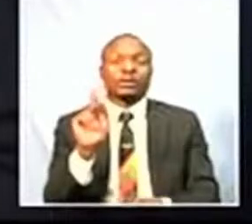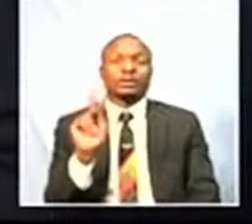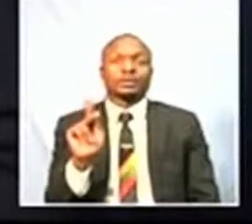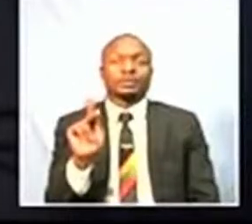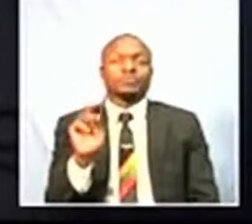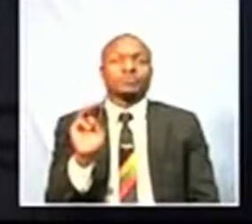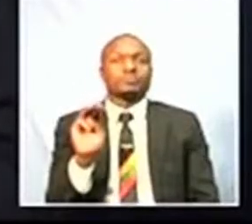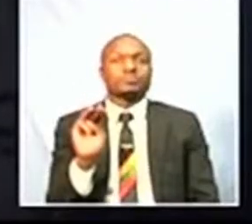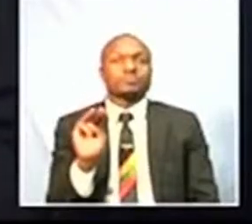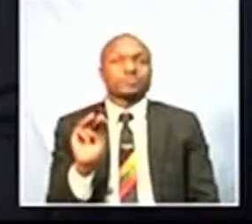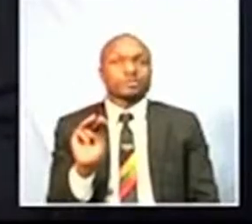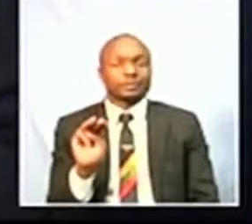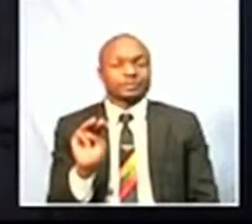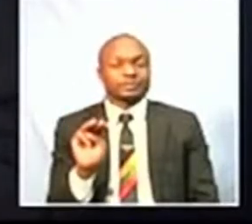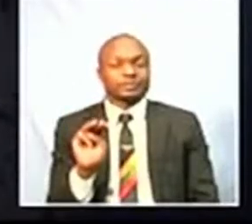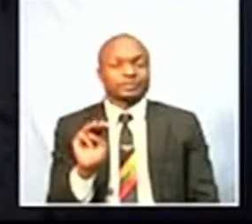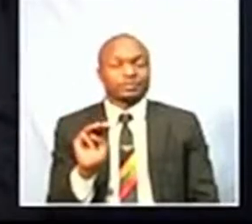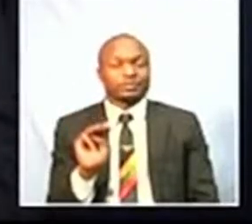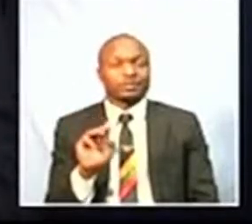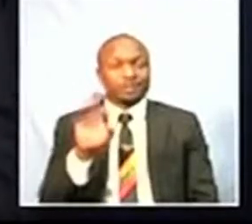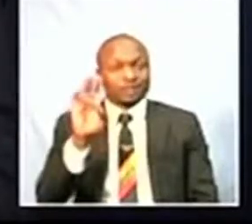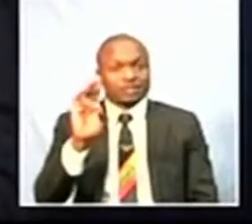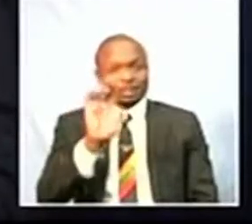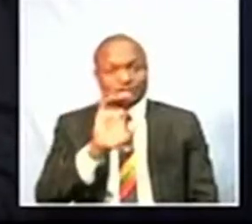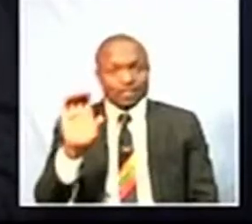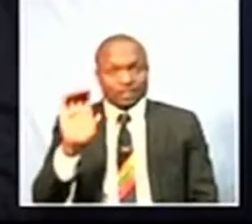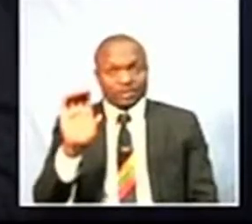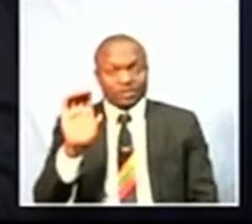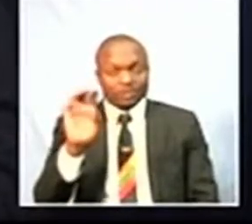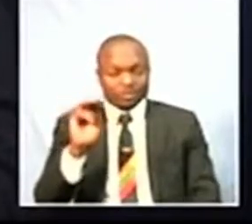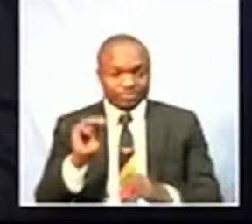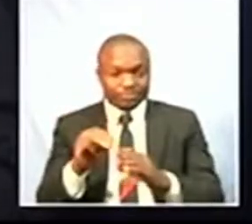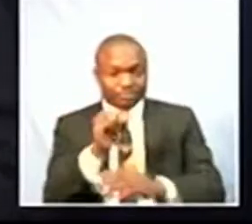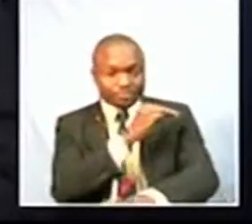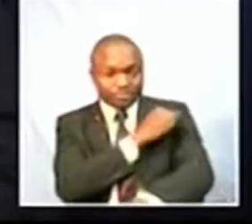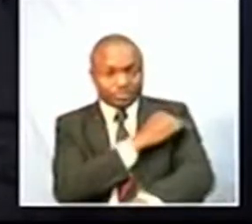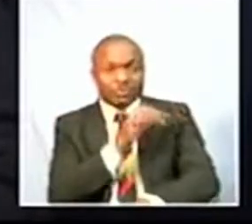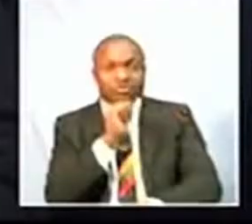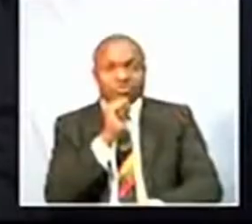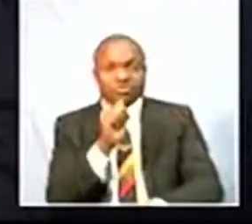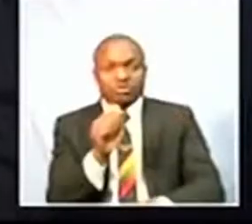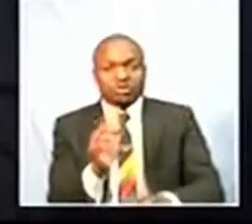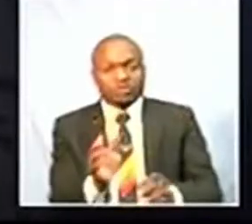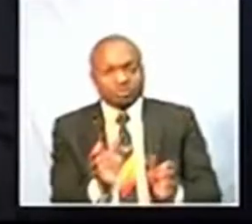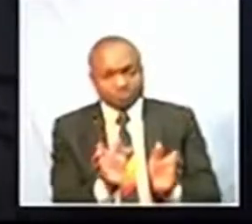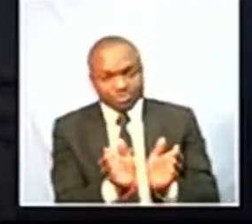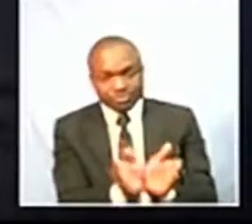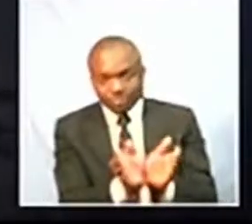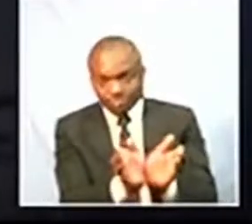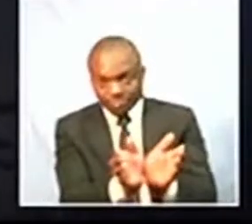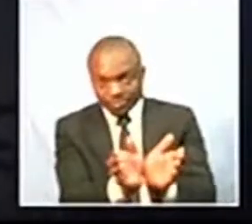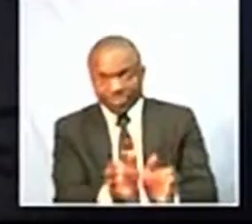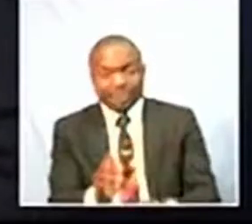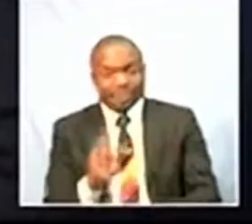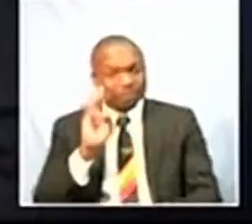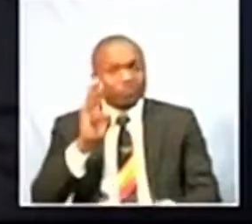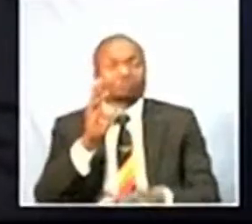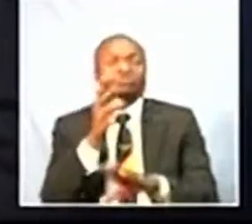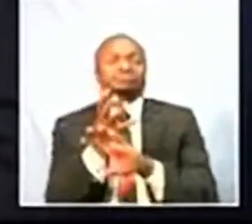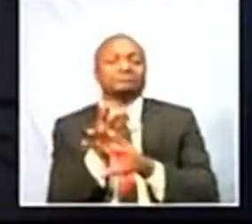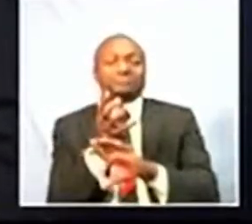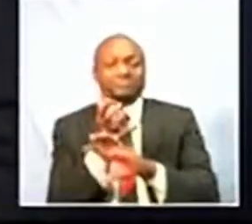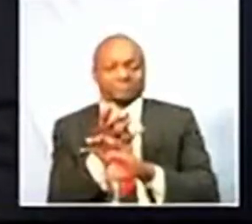uncompacted, and the 700 meters, which was not graded, it will be difficult